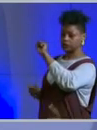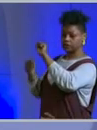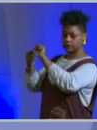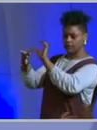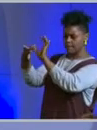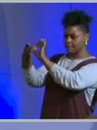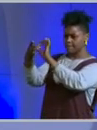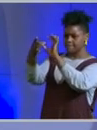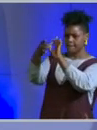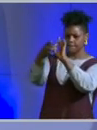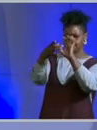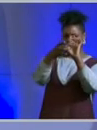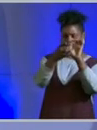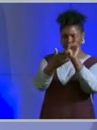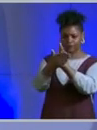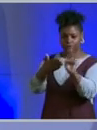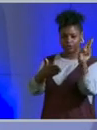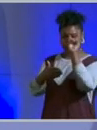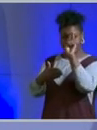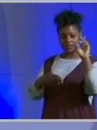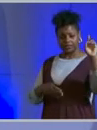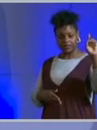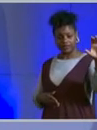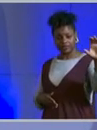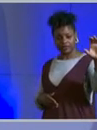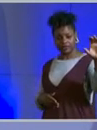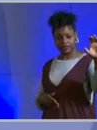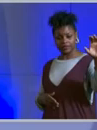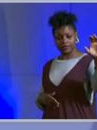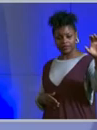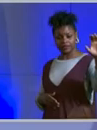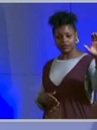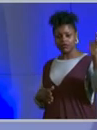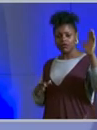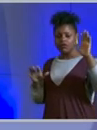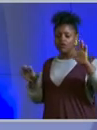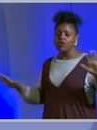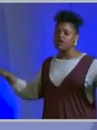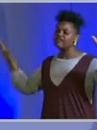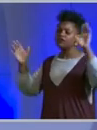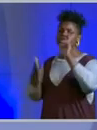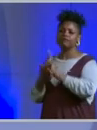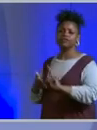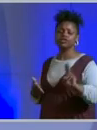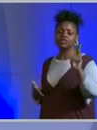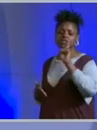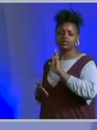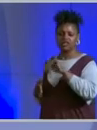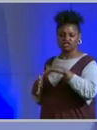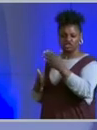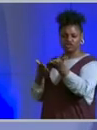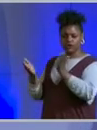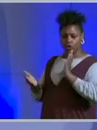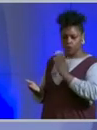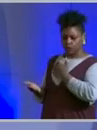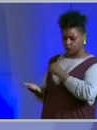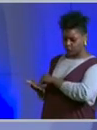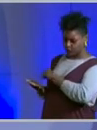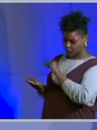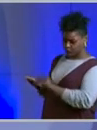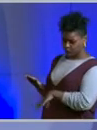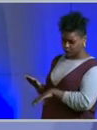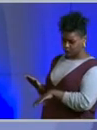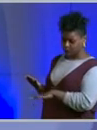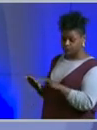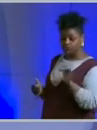to our University of the District of Columbia and all the universities that serve our students. It also means making sure